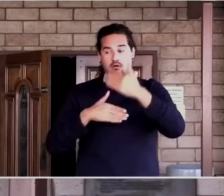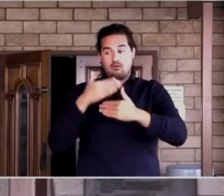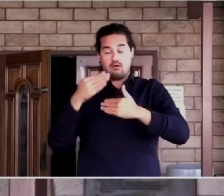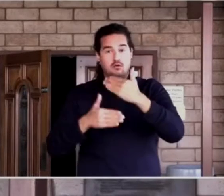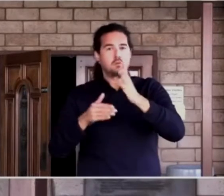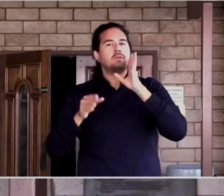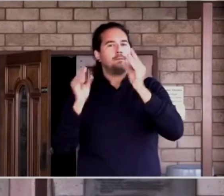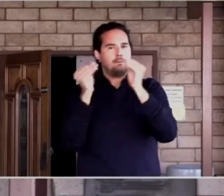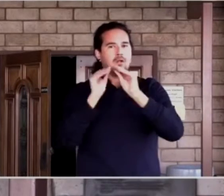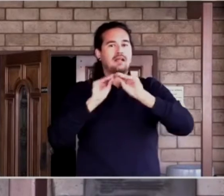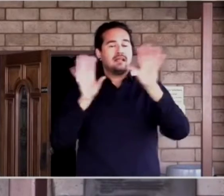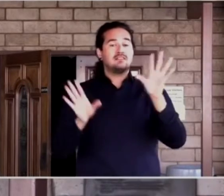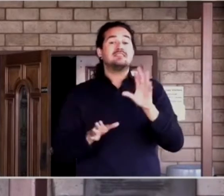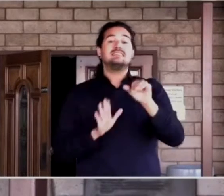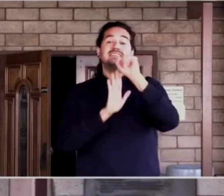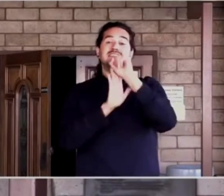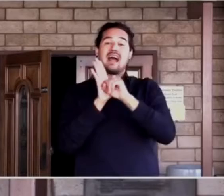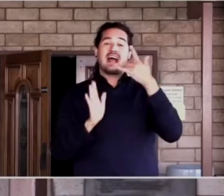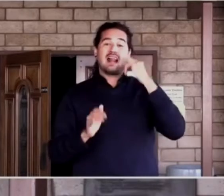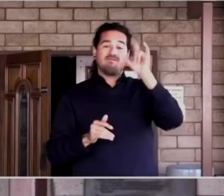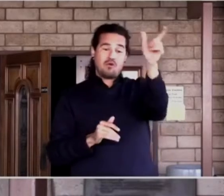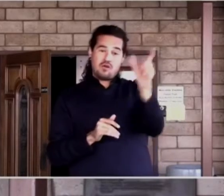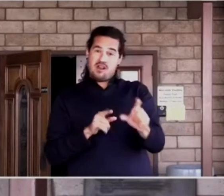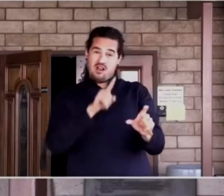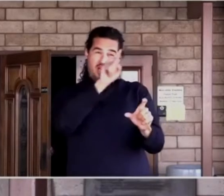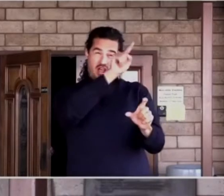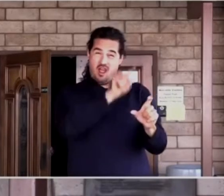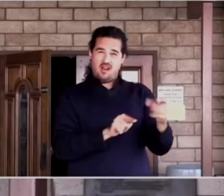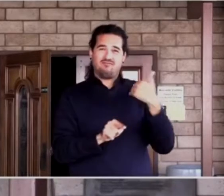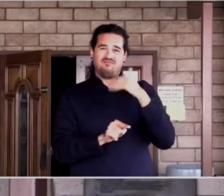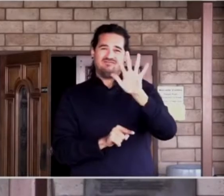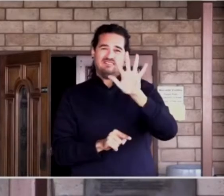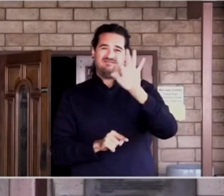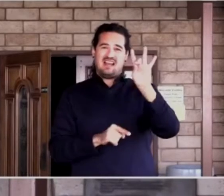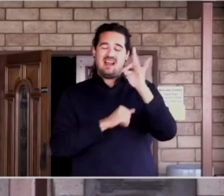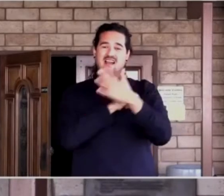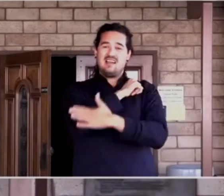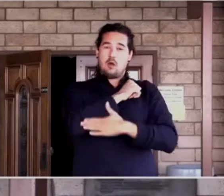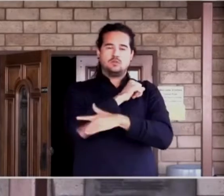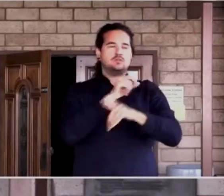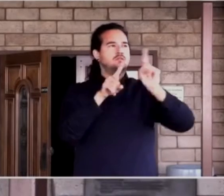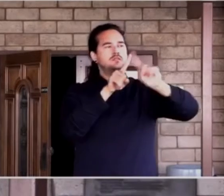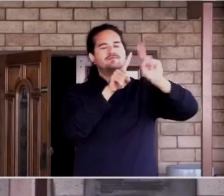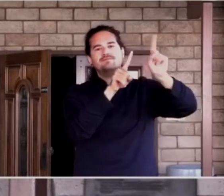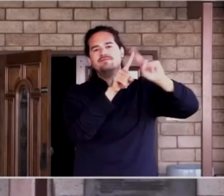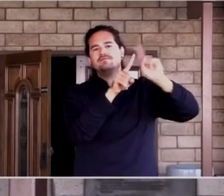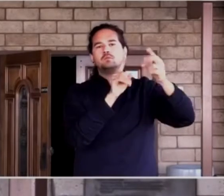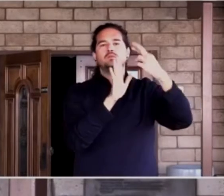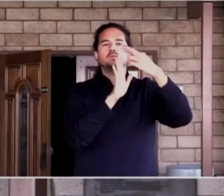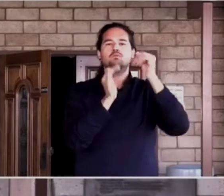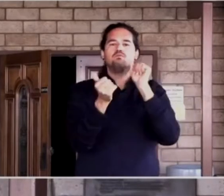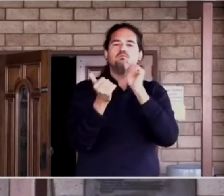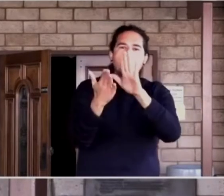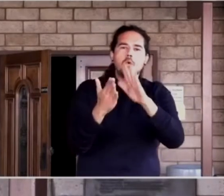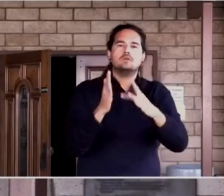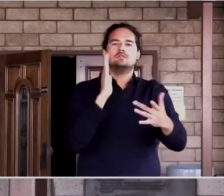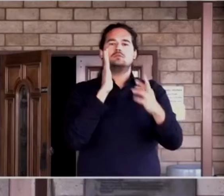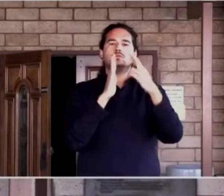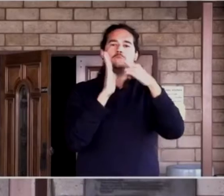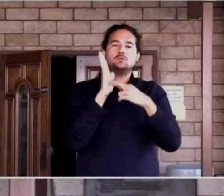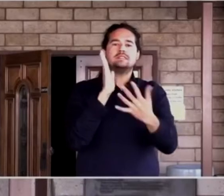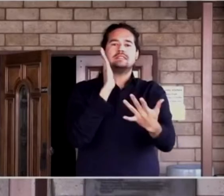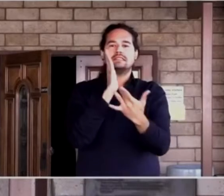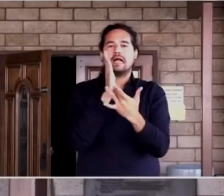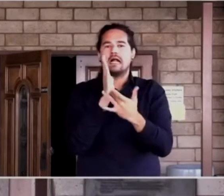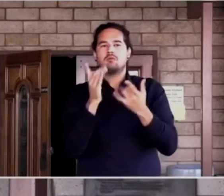in their new approach to the technical requirements for vaccination sites. The Bay Area is actually in the latest wave